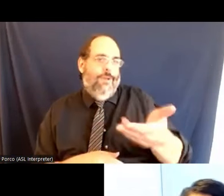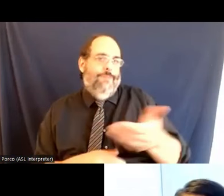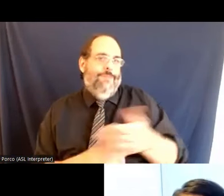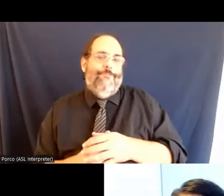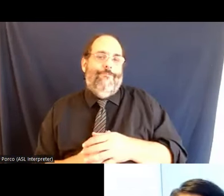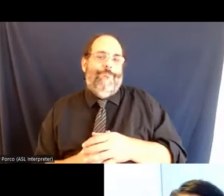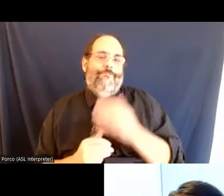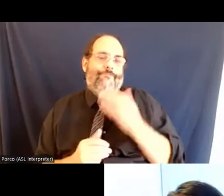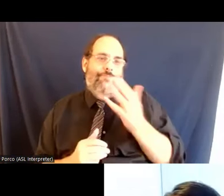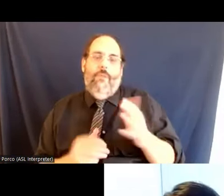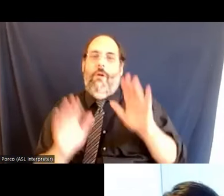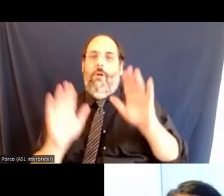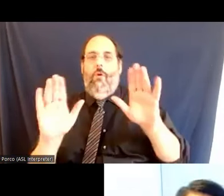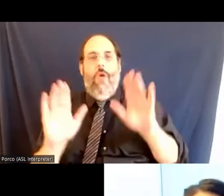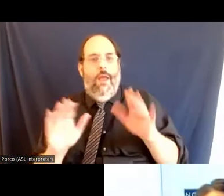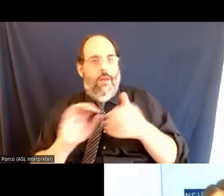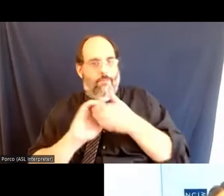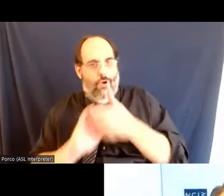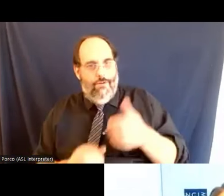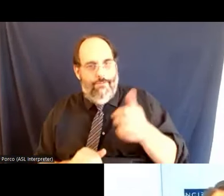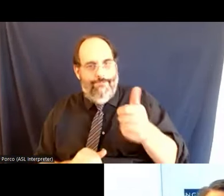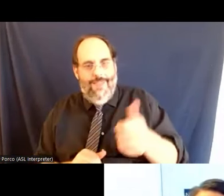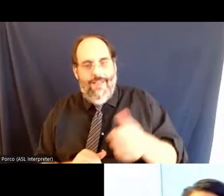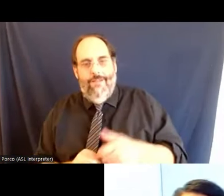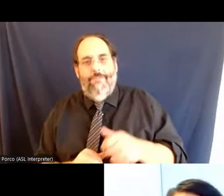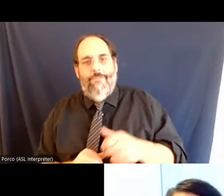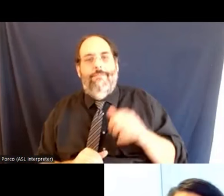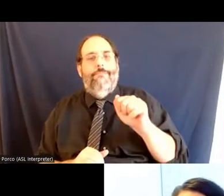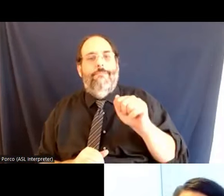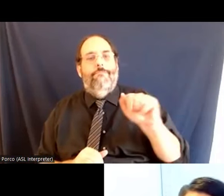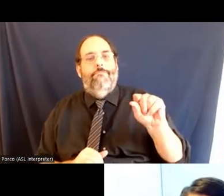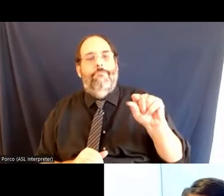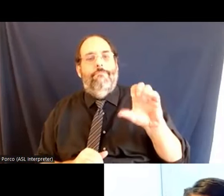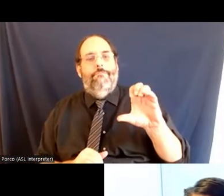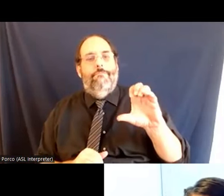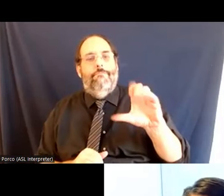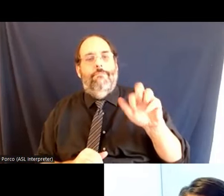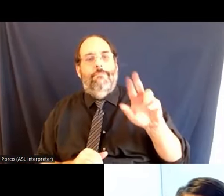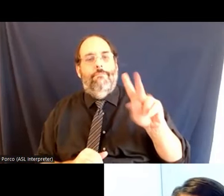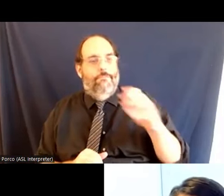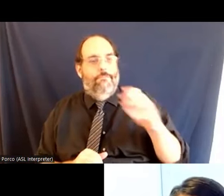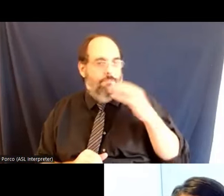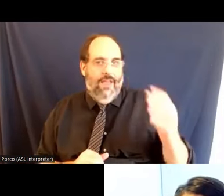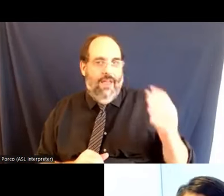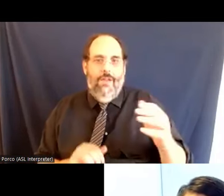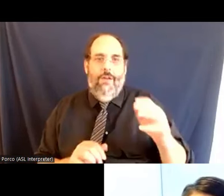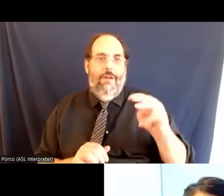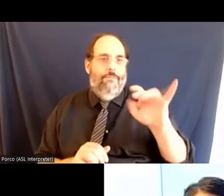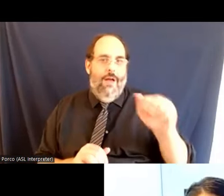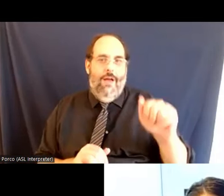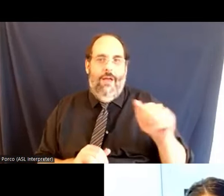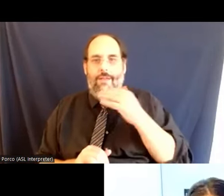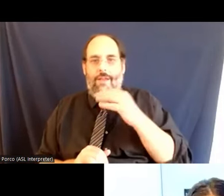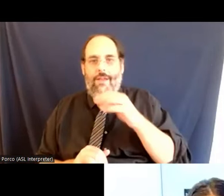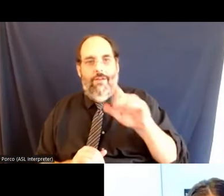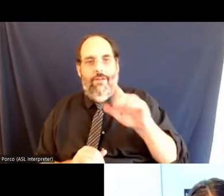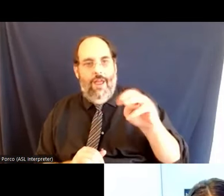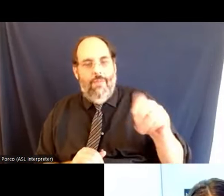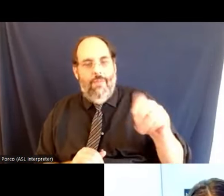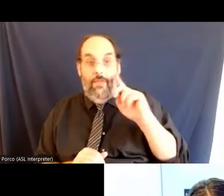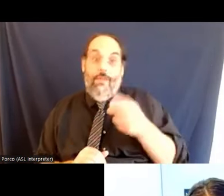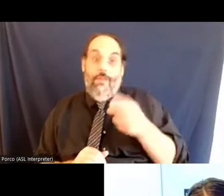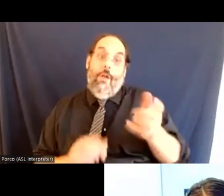and for being such a great partner, Assistant Attorney General Clark and Damon and Maya, who I also consider my partners